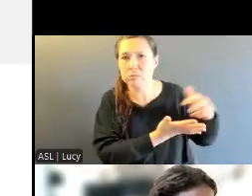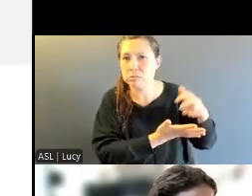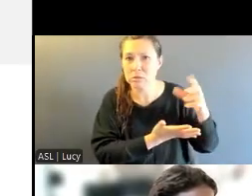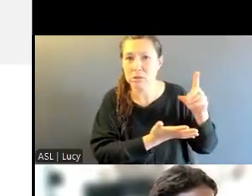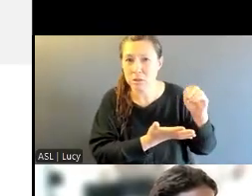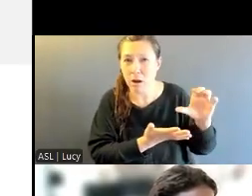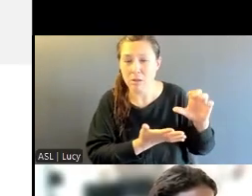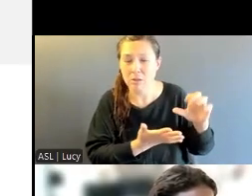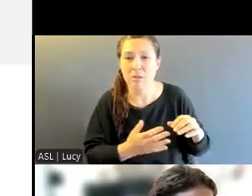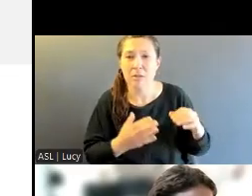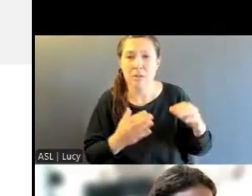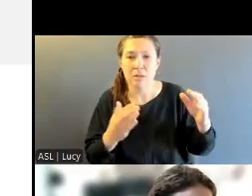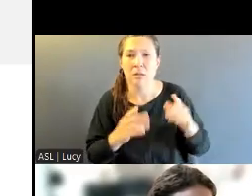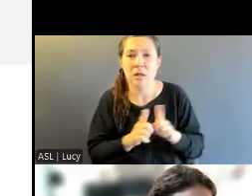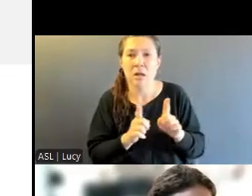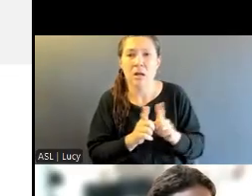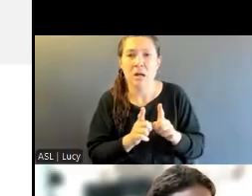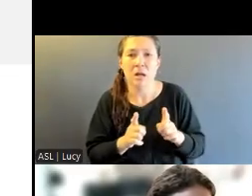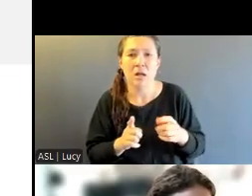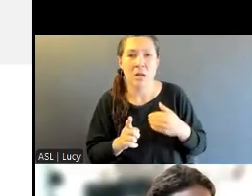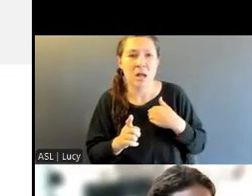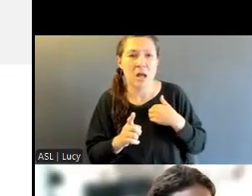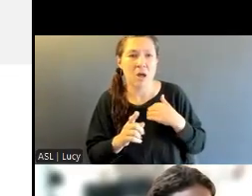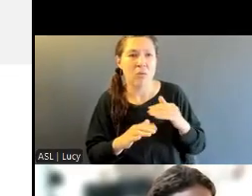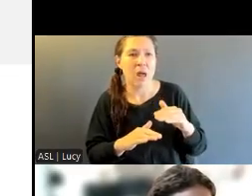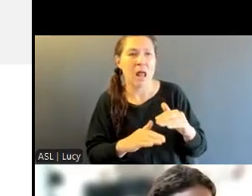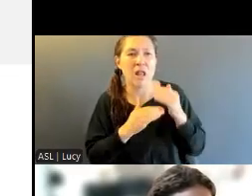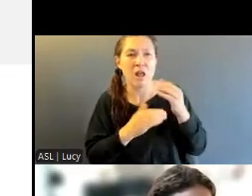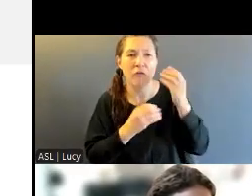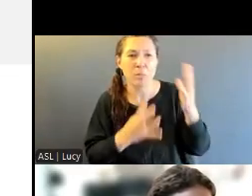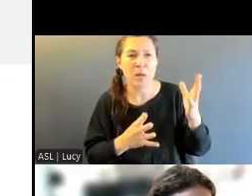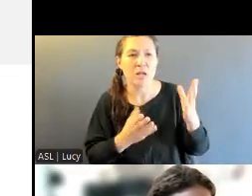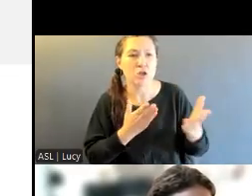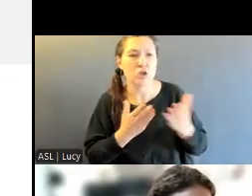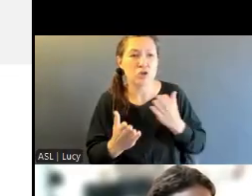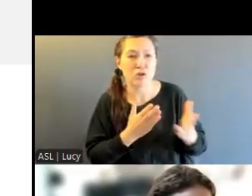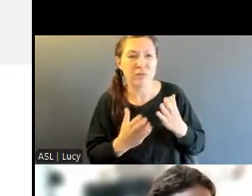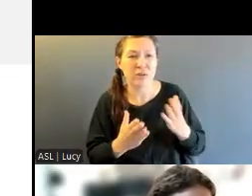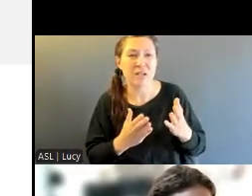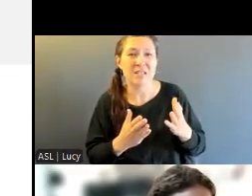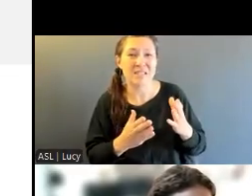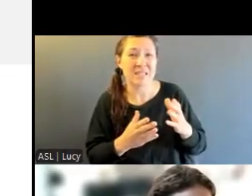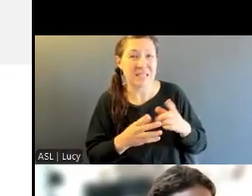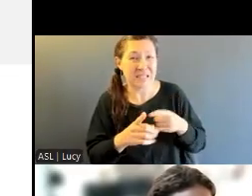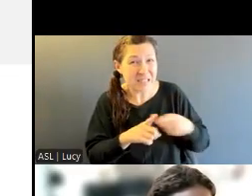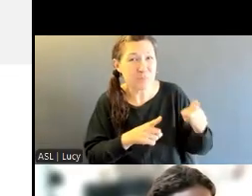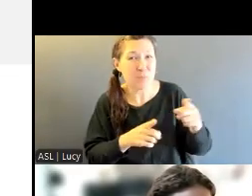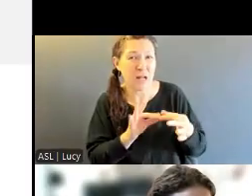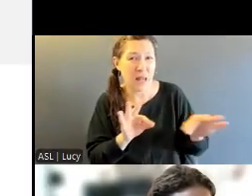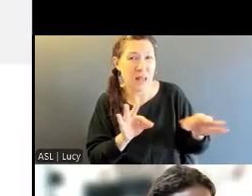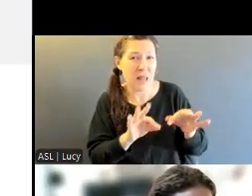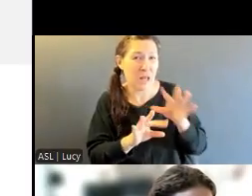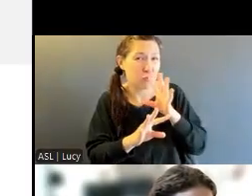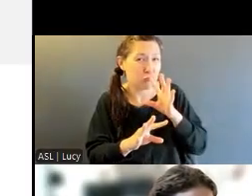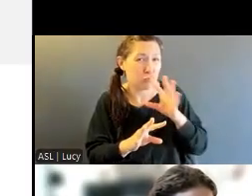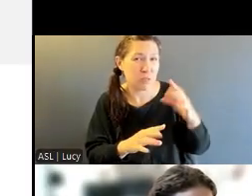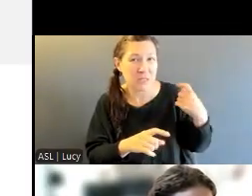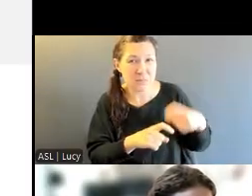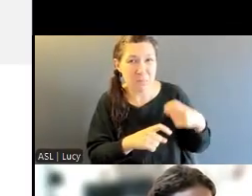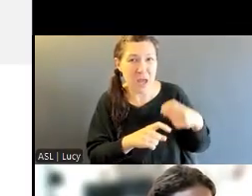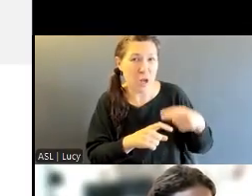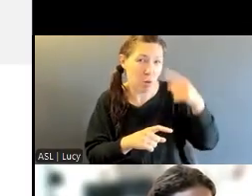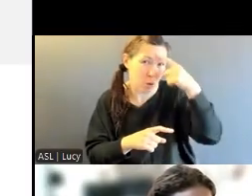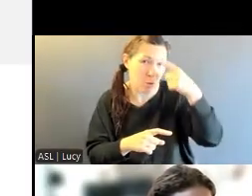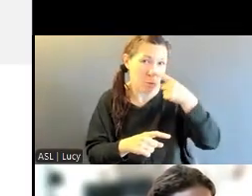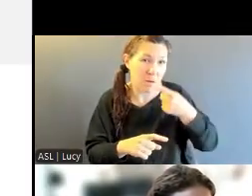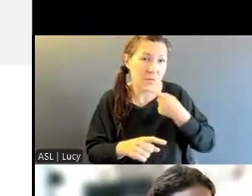is limited information and service offering in Spanish or Portuguese. Some service, in particular related to mental